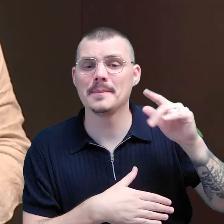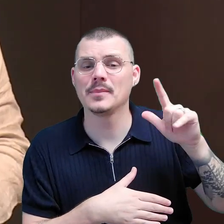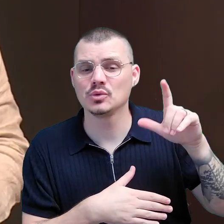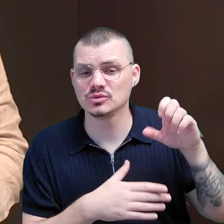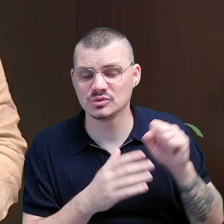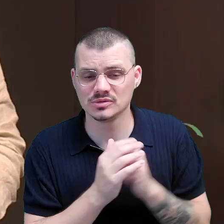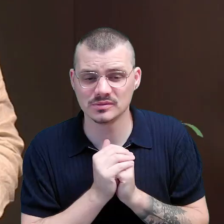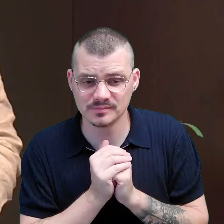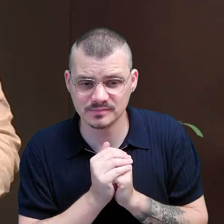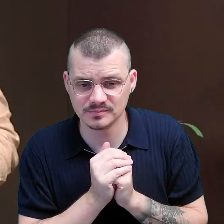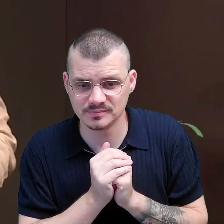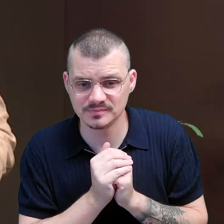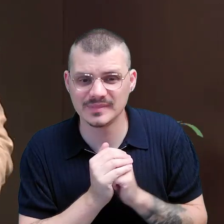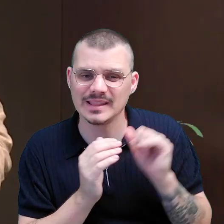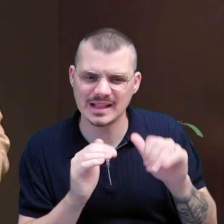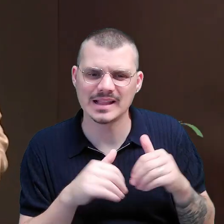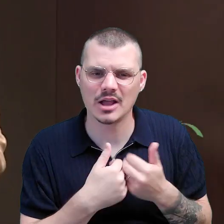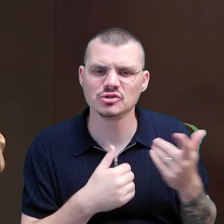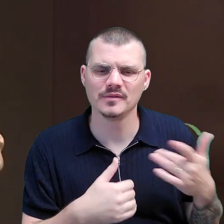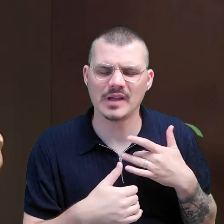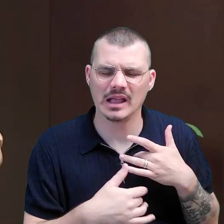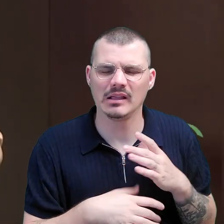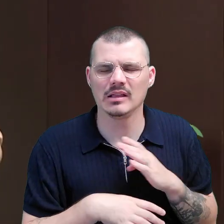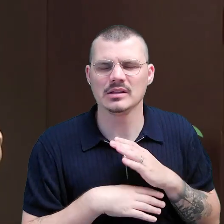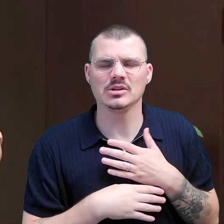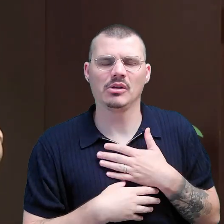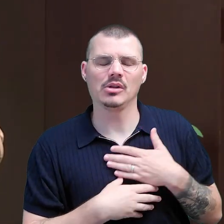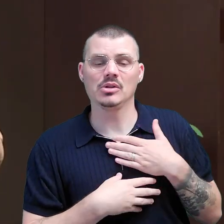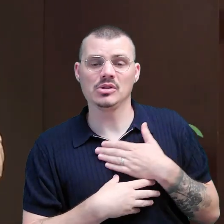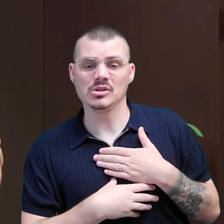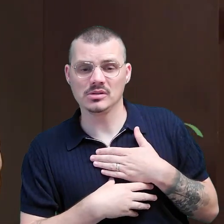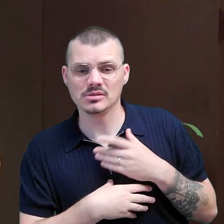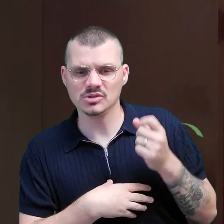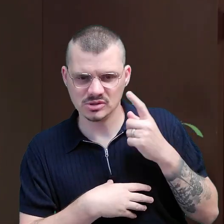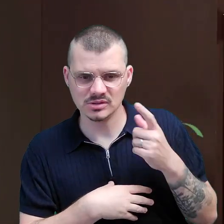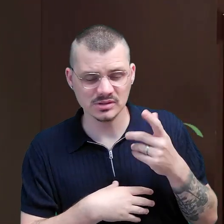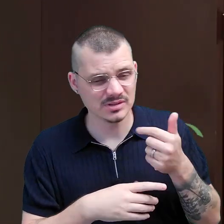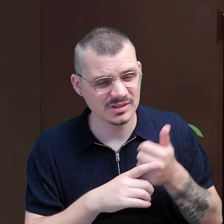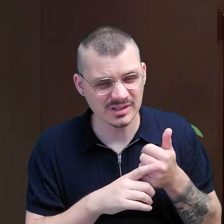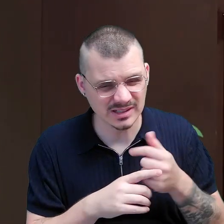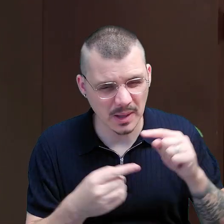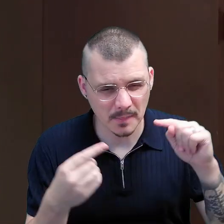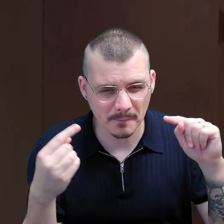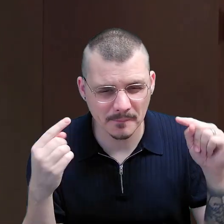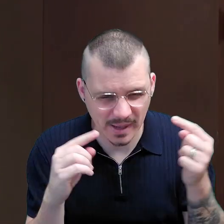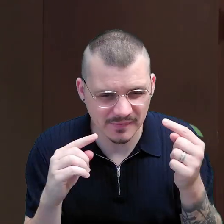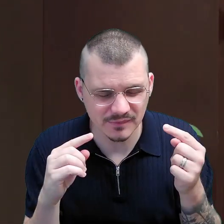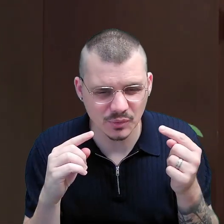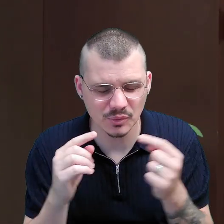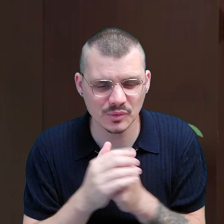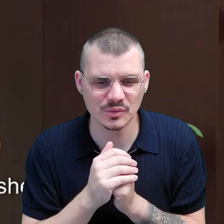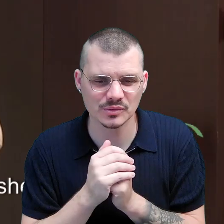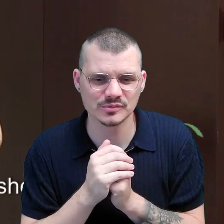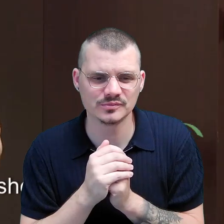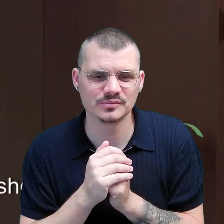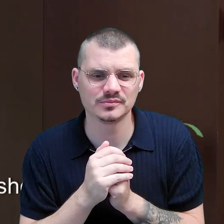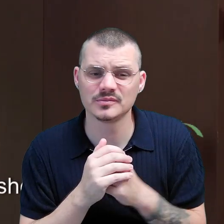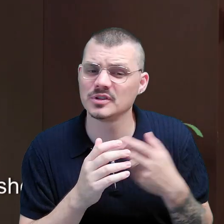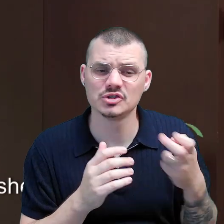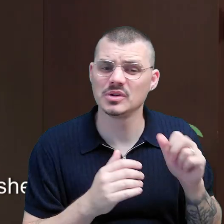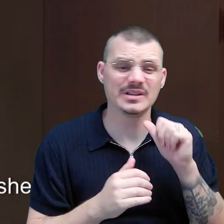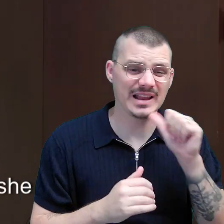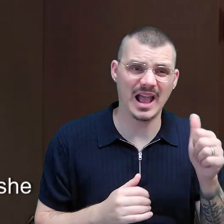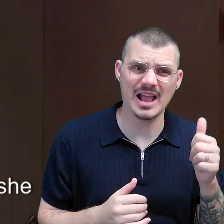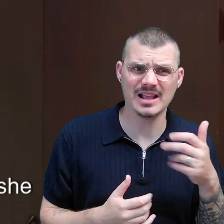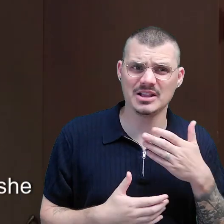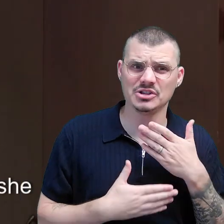nipples. That was her masturbation. It was excruciatingly painful. And she